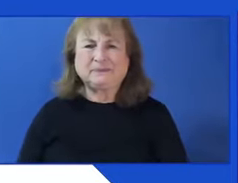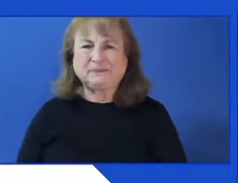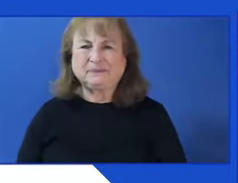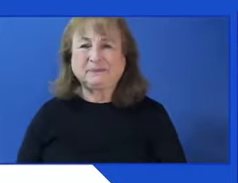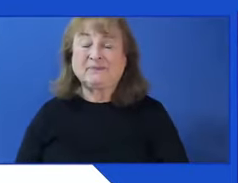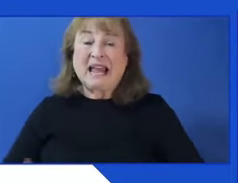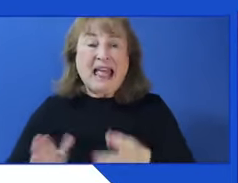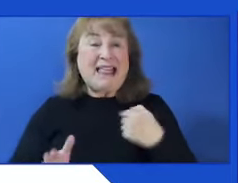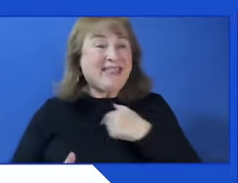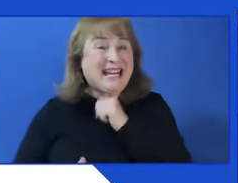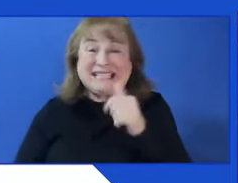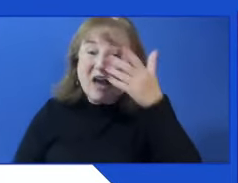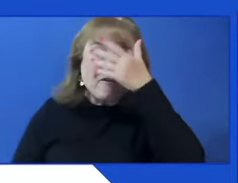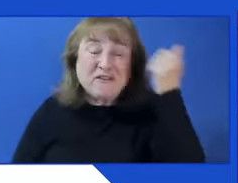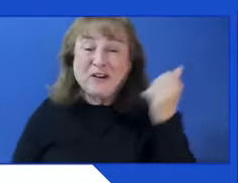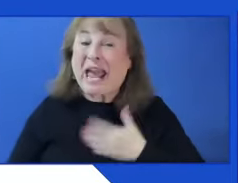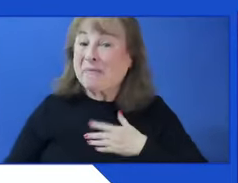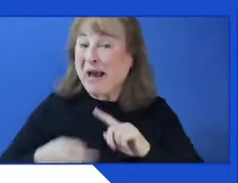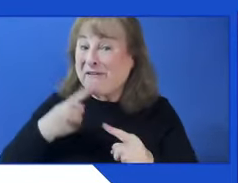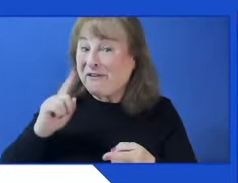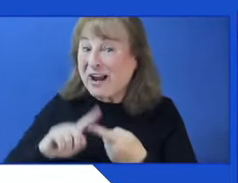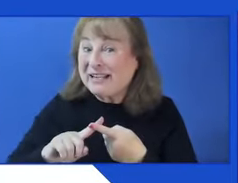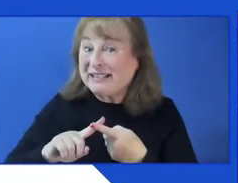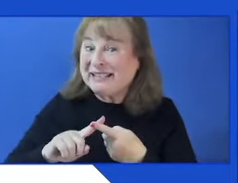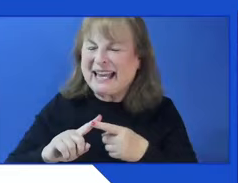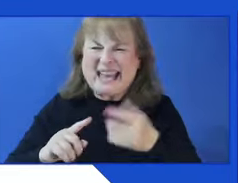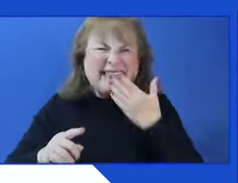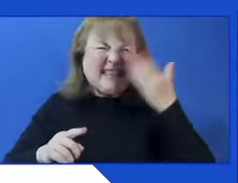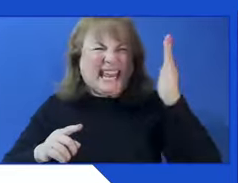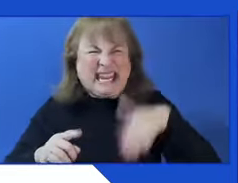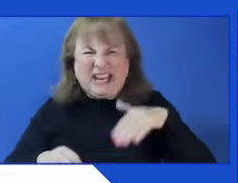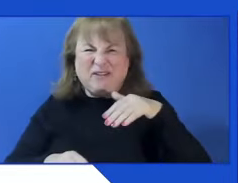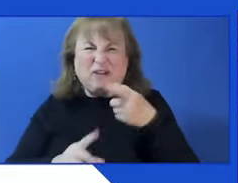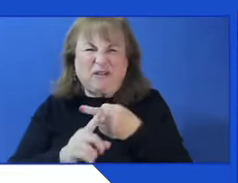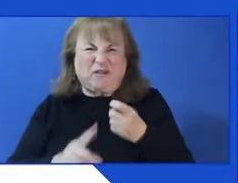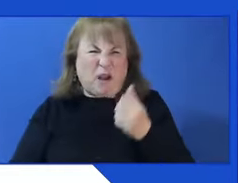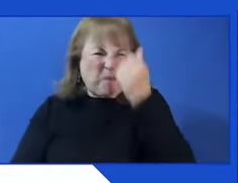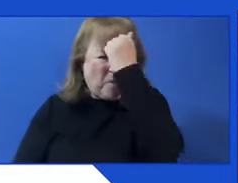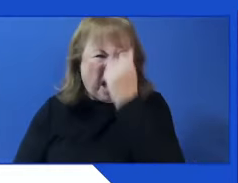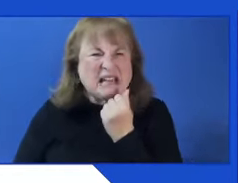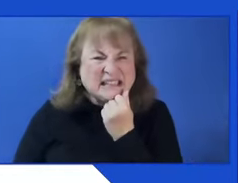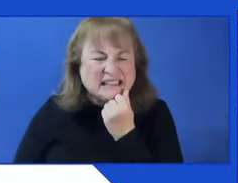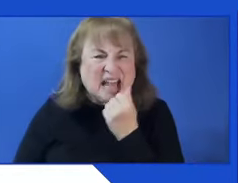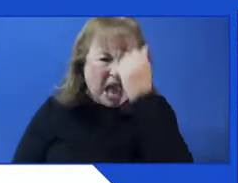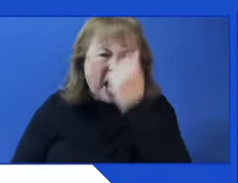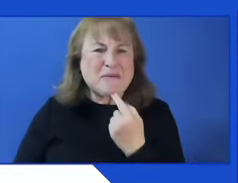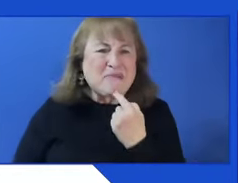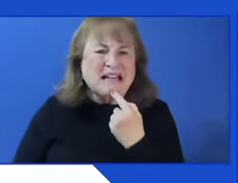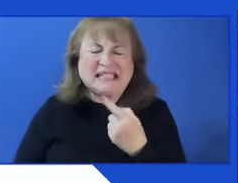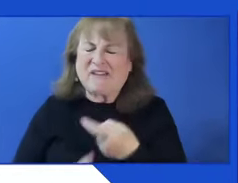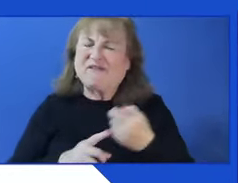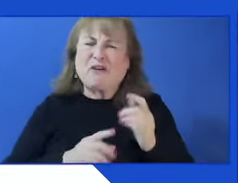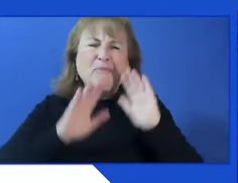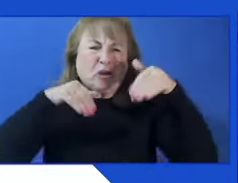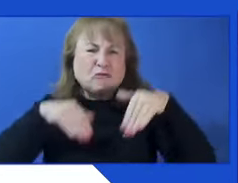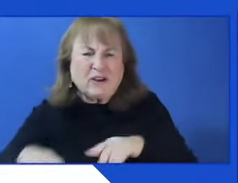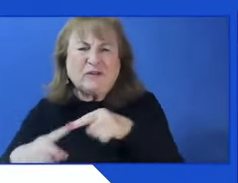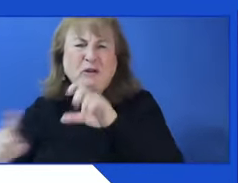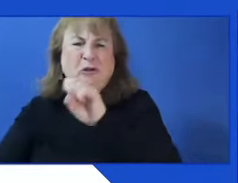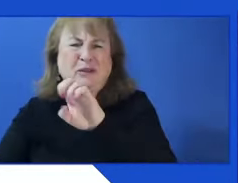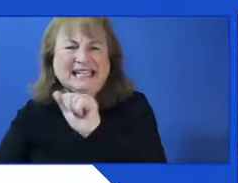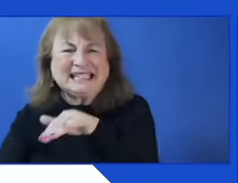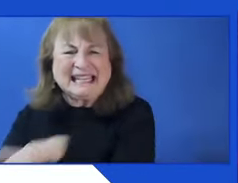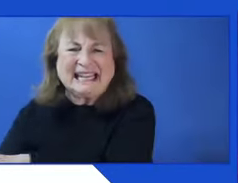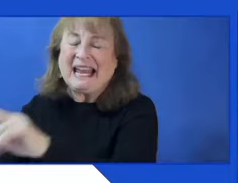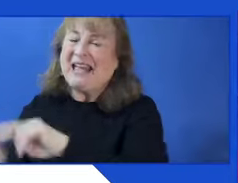Let us not forget, my friends, the evils of Hamas. When Hamas says from the river to the sea, they